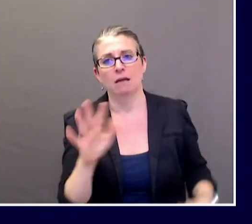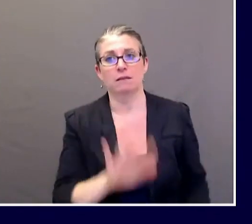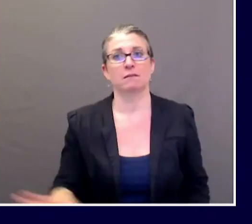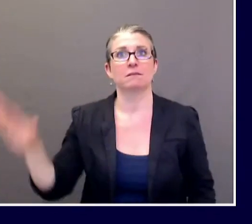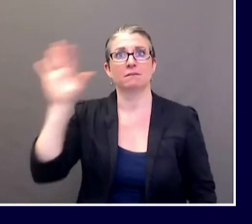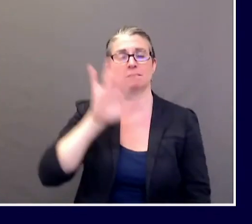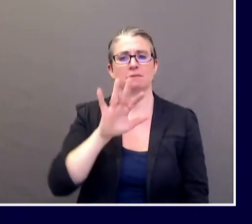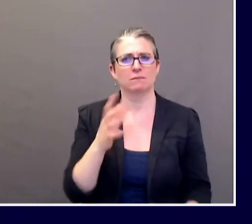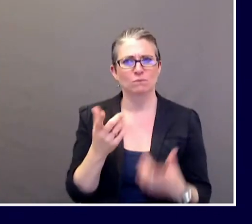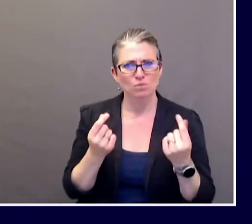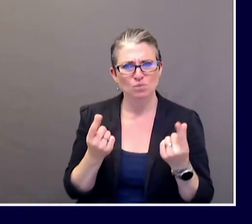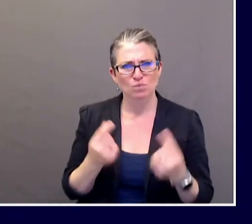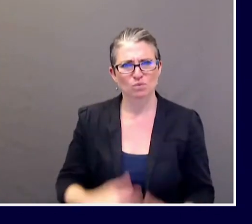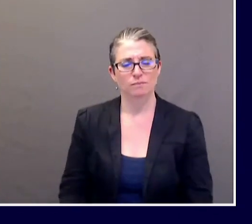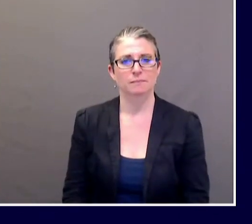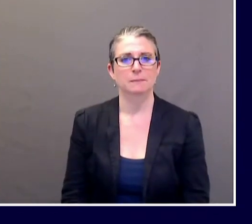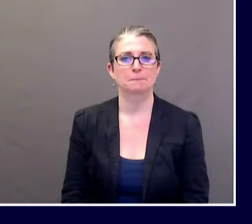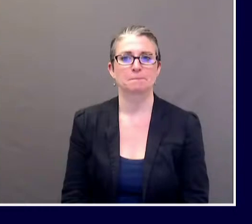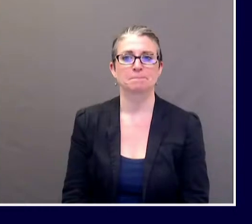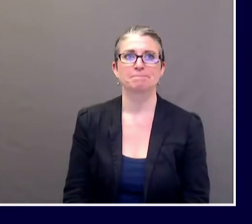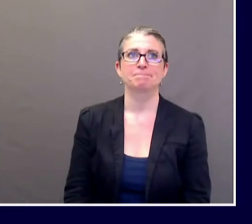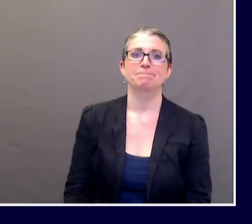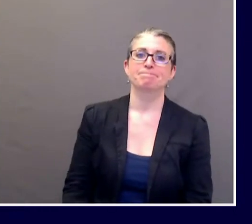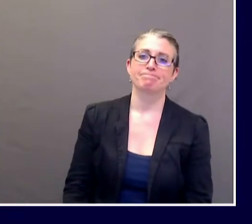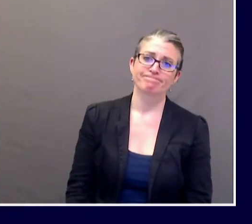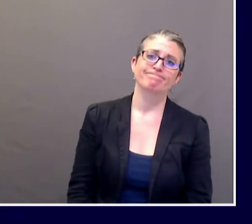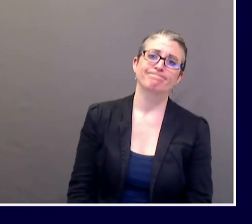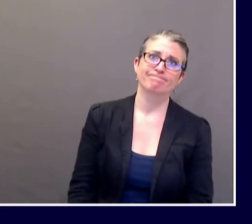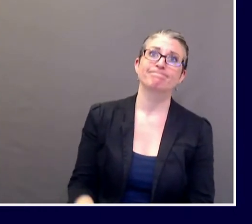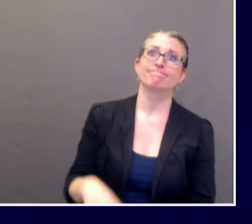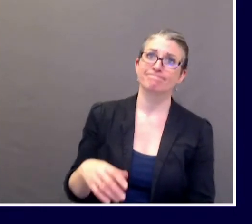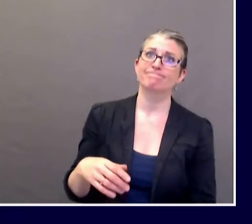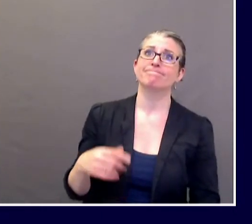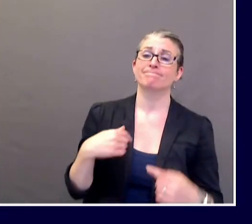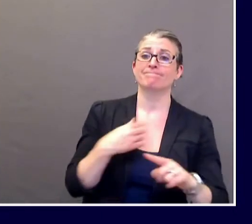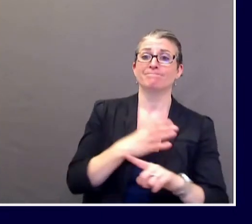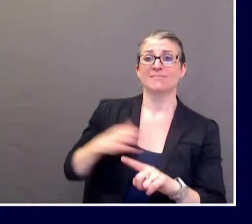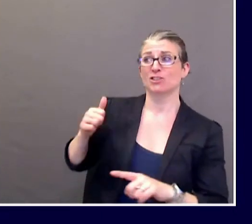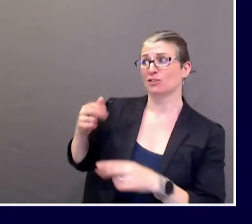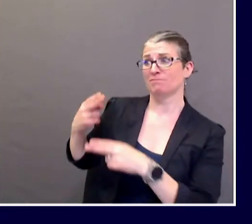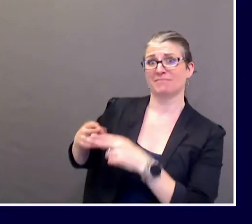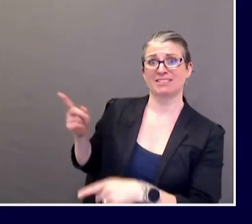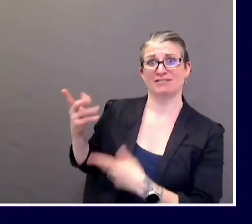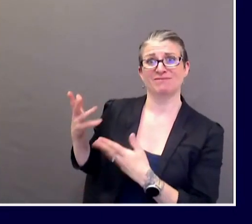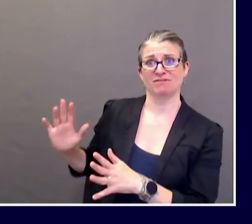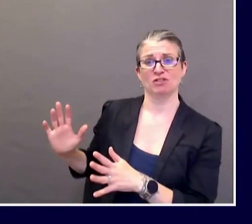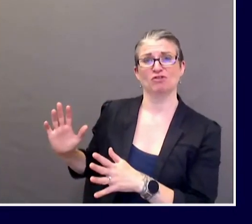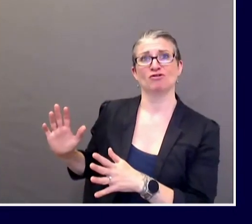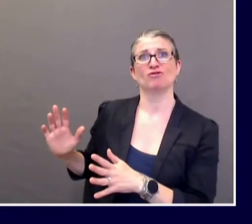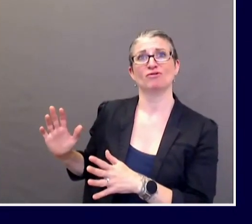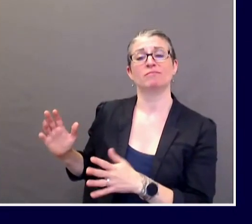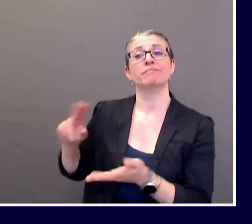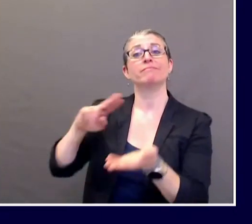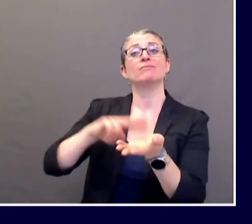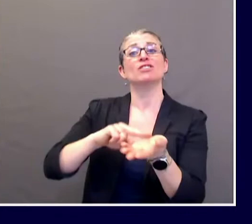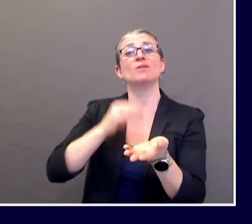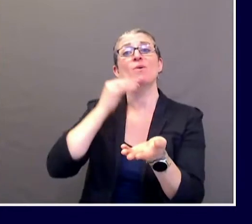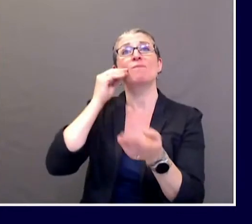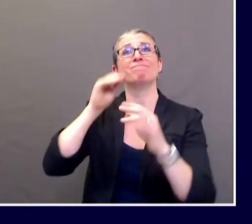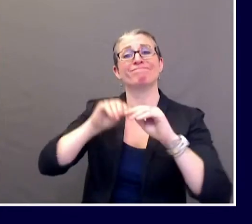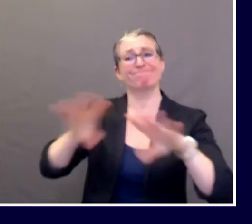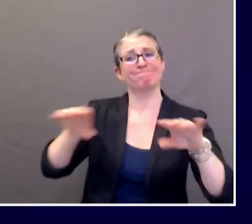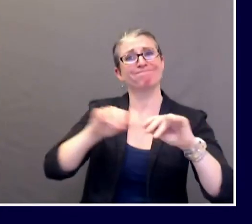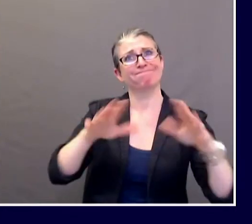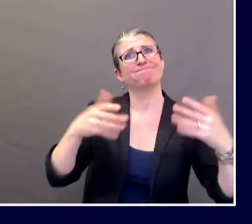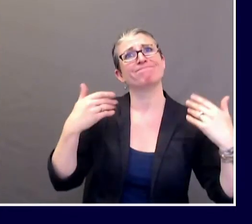nursing homes have been, unfortunately, one of the findings that we've seen throughout the pandemic. Indeed, some of our very first